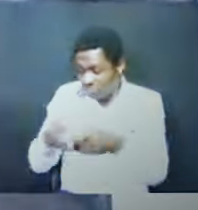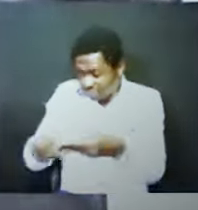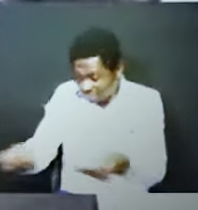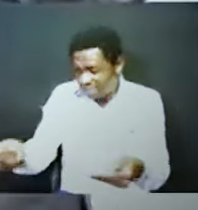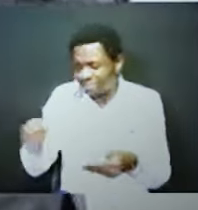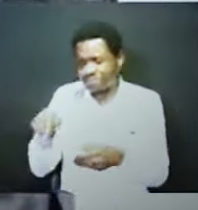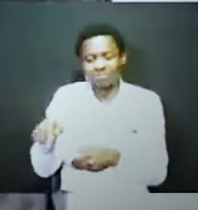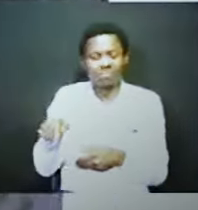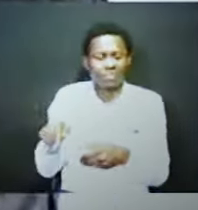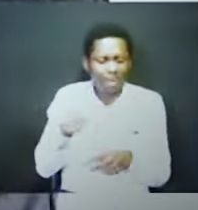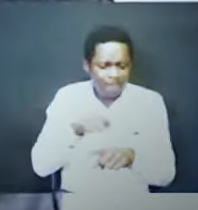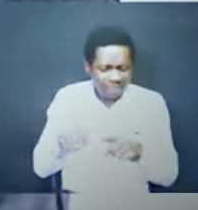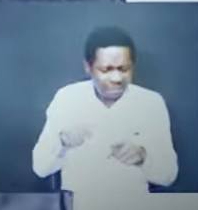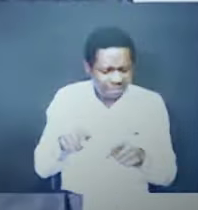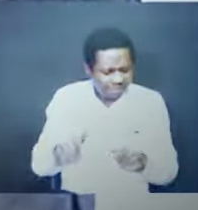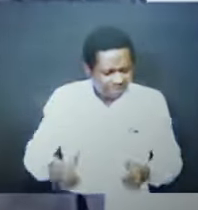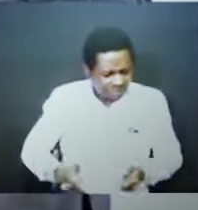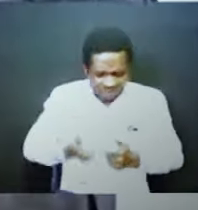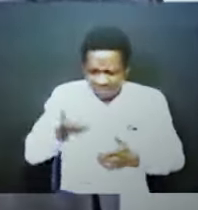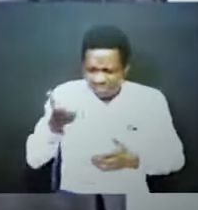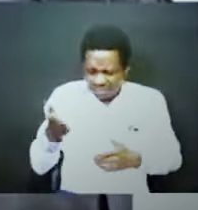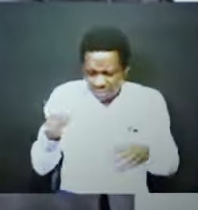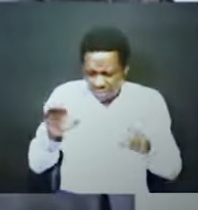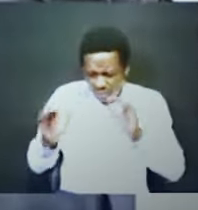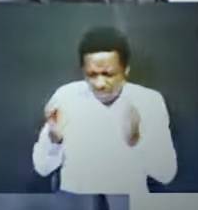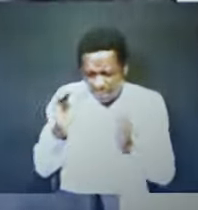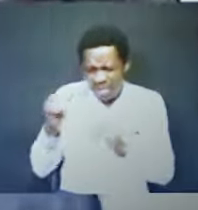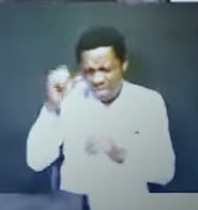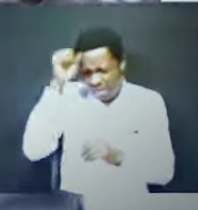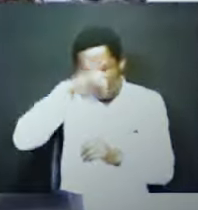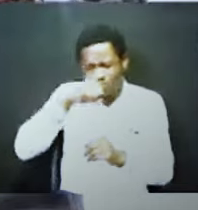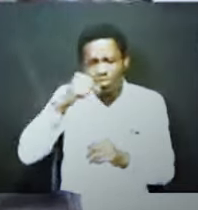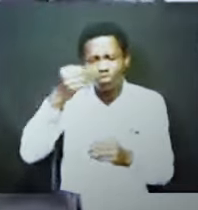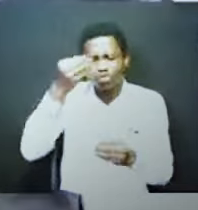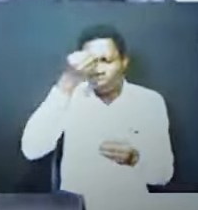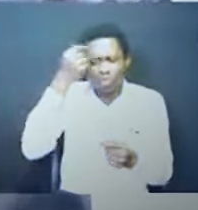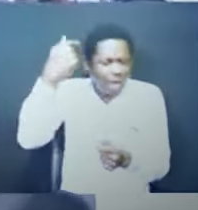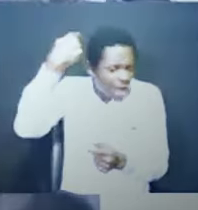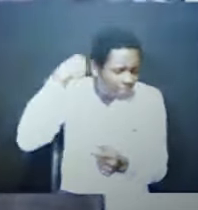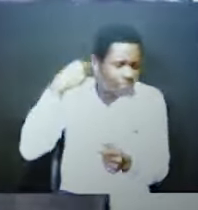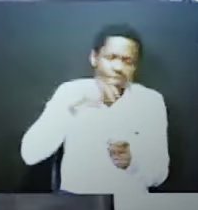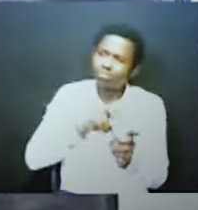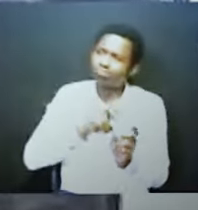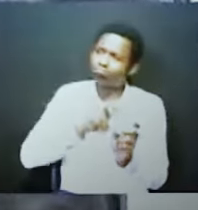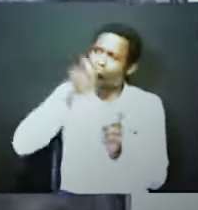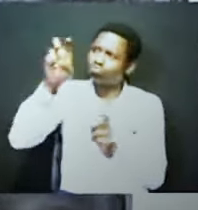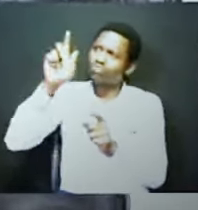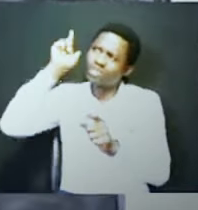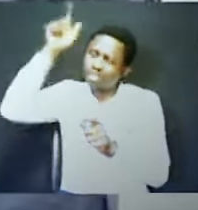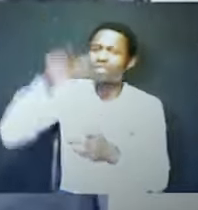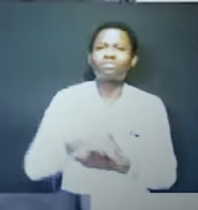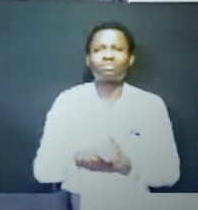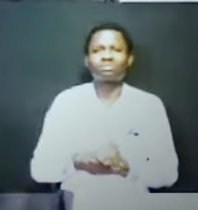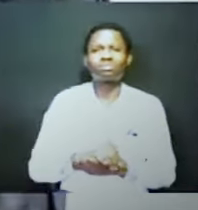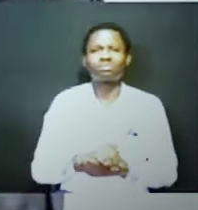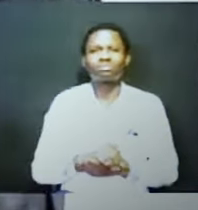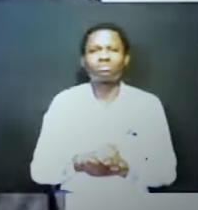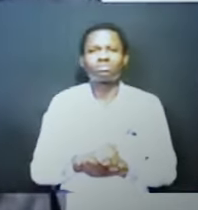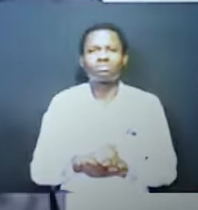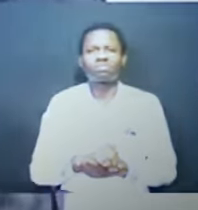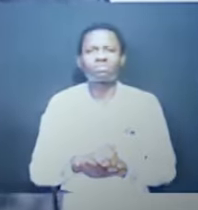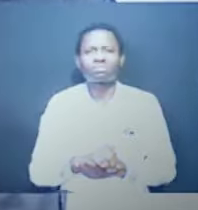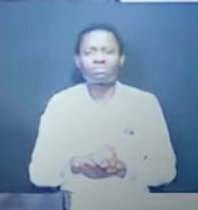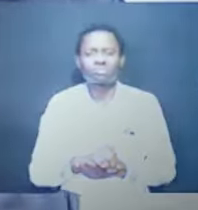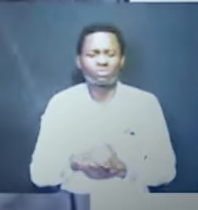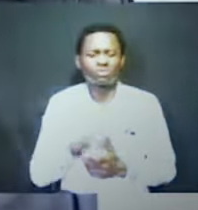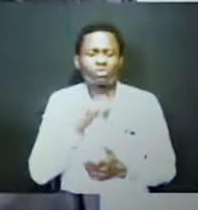as I say, he lived there like a stranger in a foreign land. Or Tenaho, say, hope war. Not because this